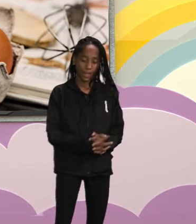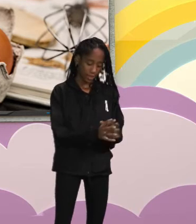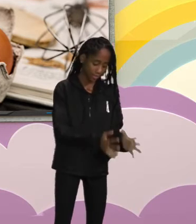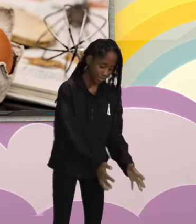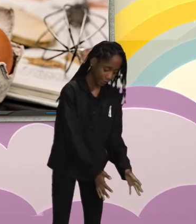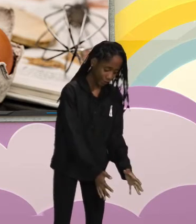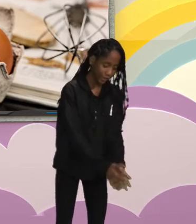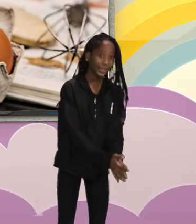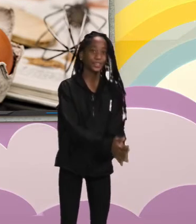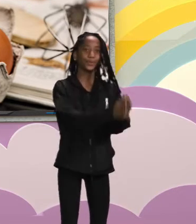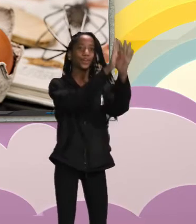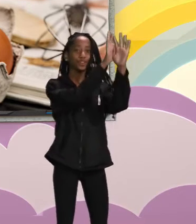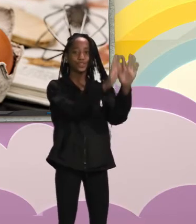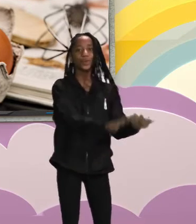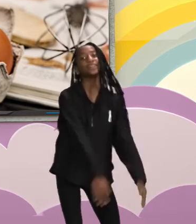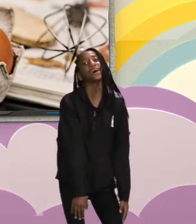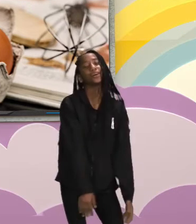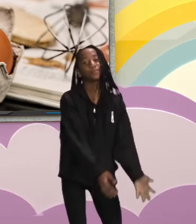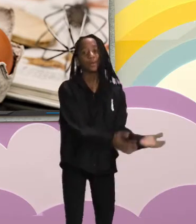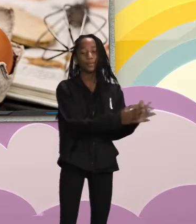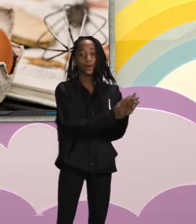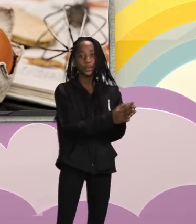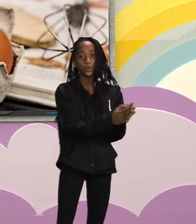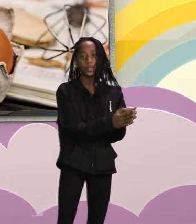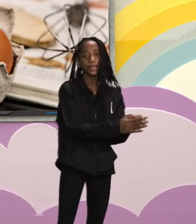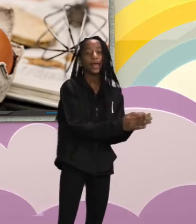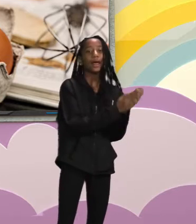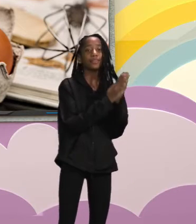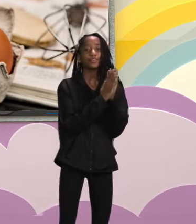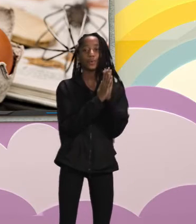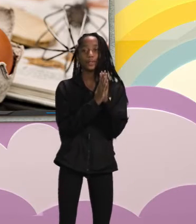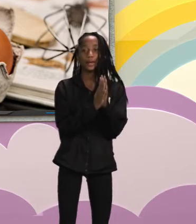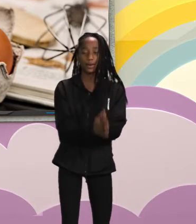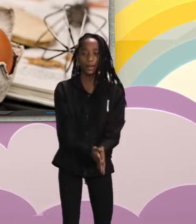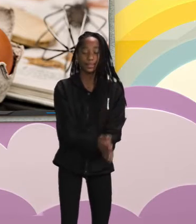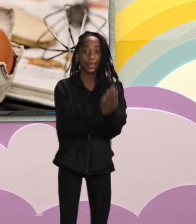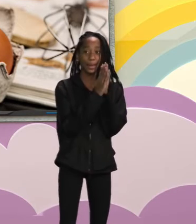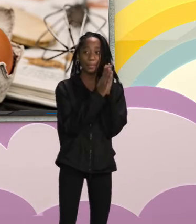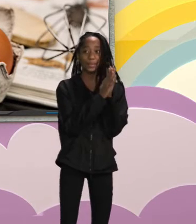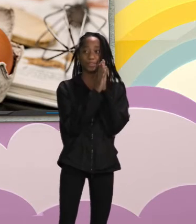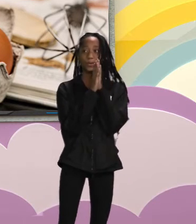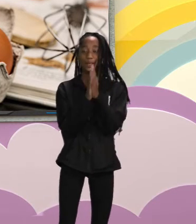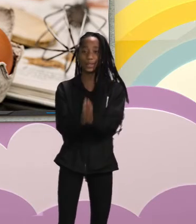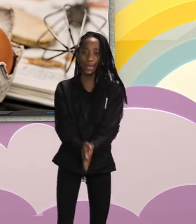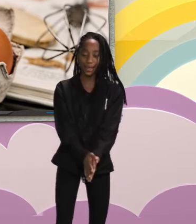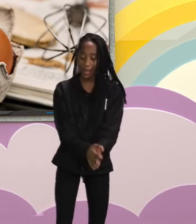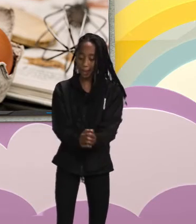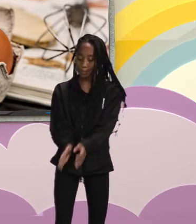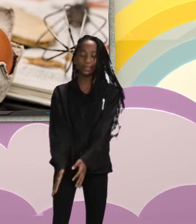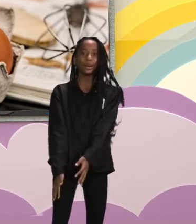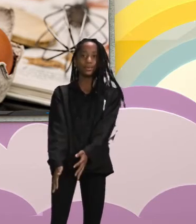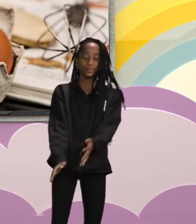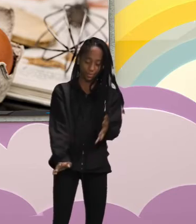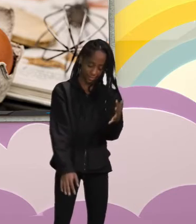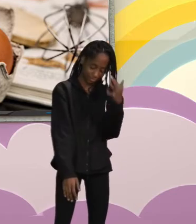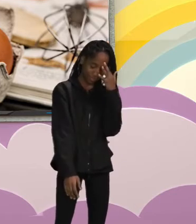This is our ingredient. So we are going to squat down and pick up one ingredient and then squat down and stand up and then squat down again and